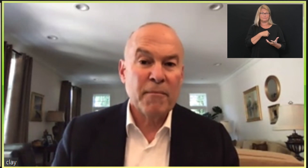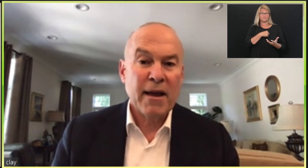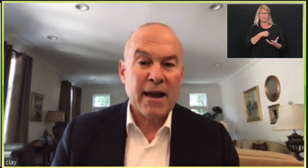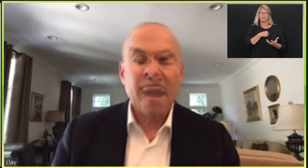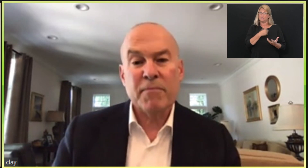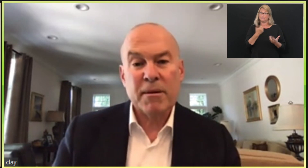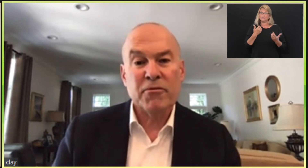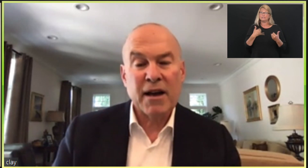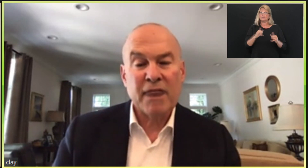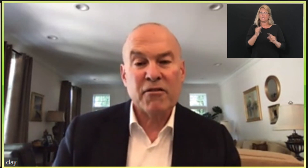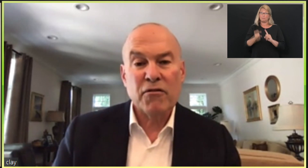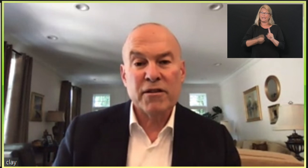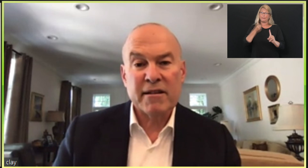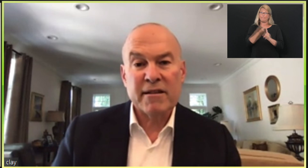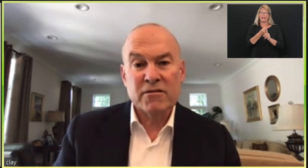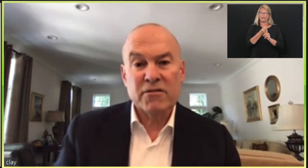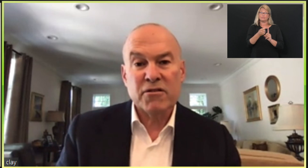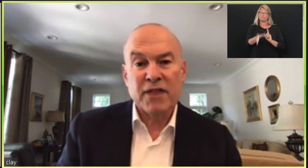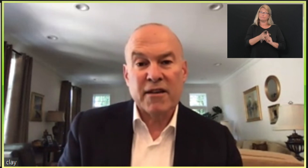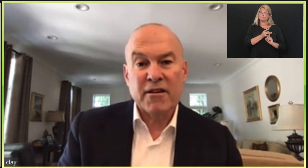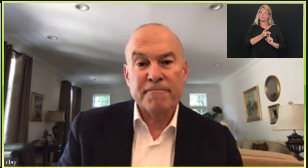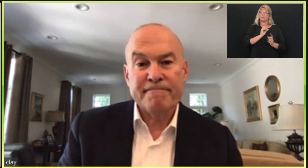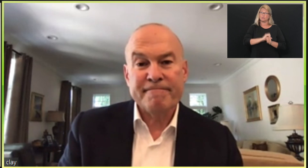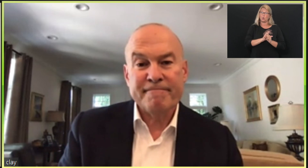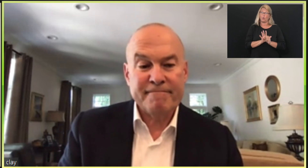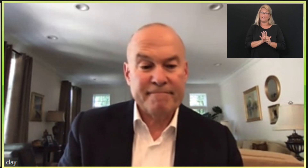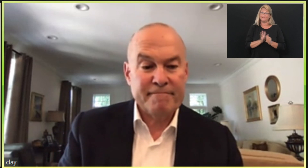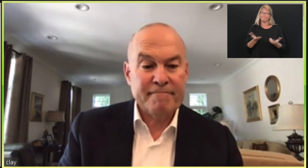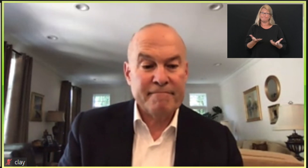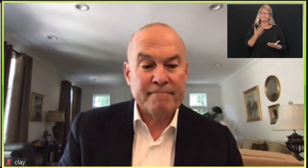from having people die of COVID-19. So thank you.